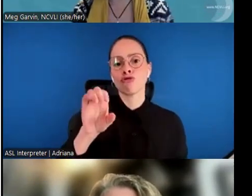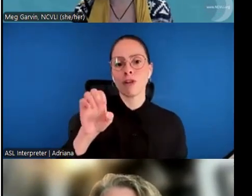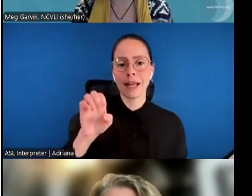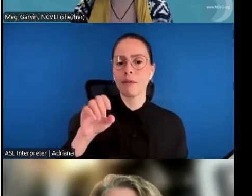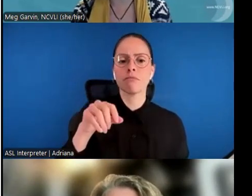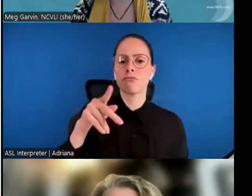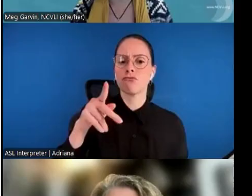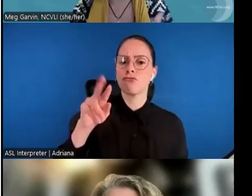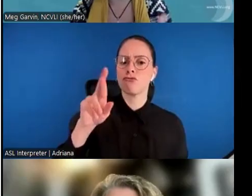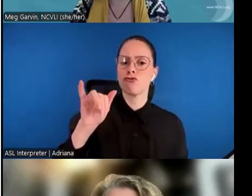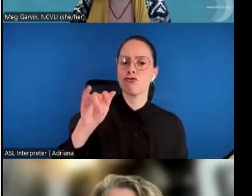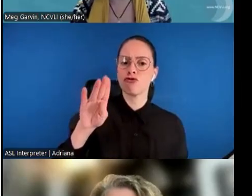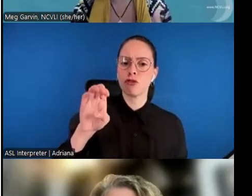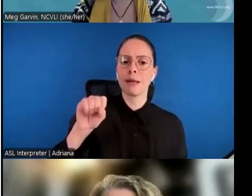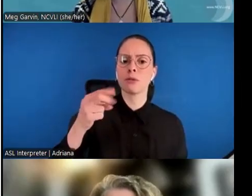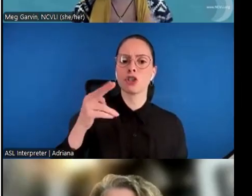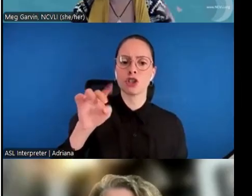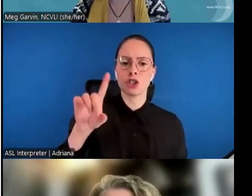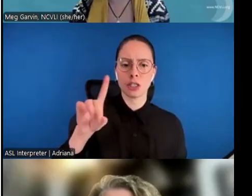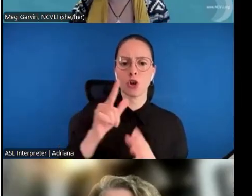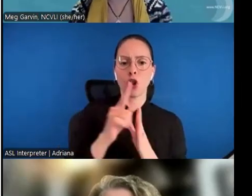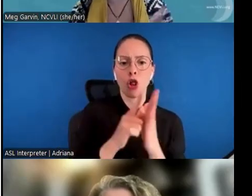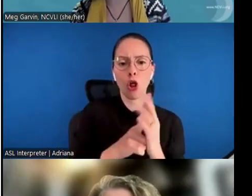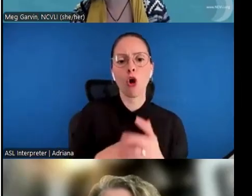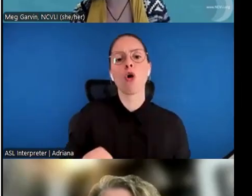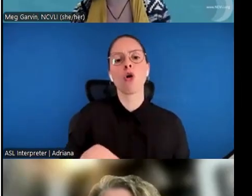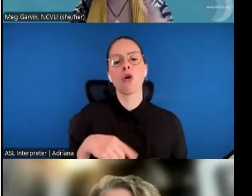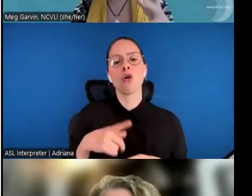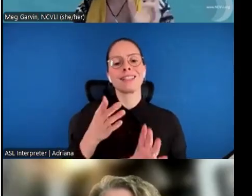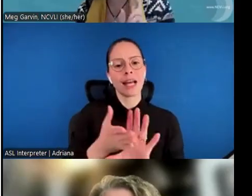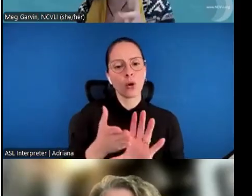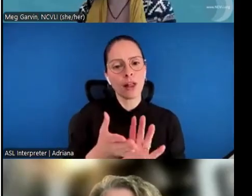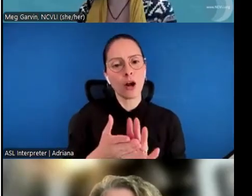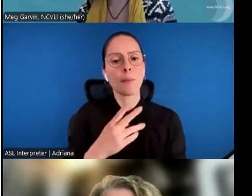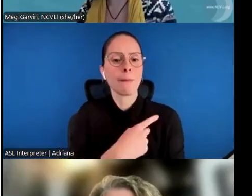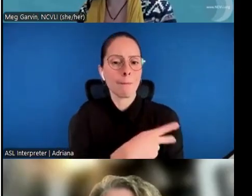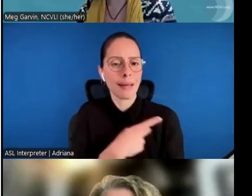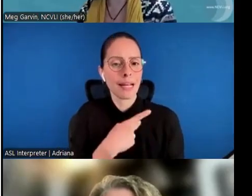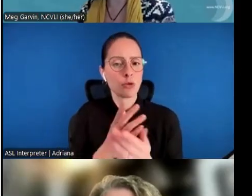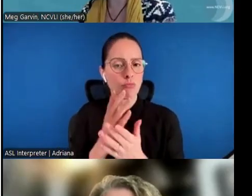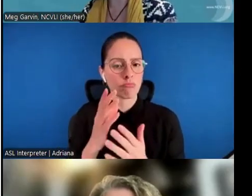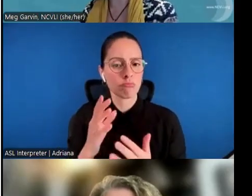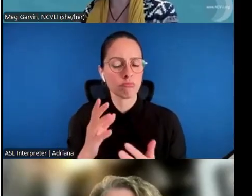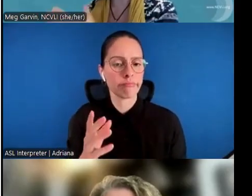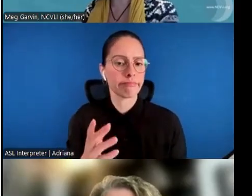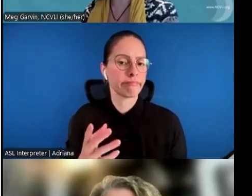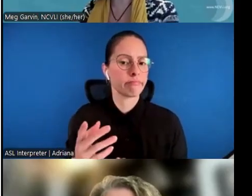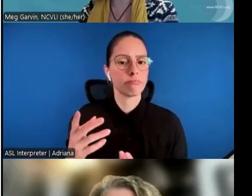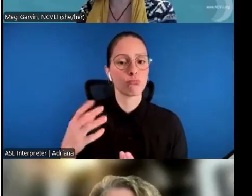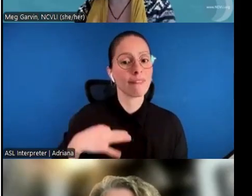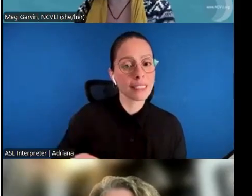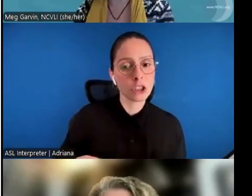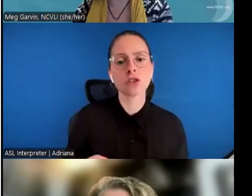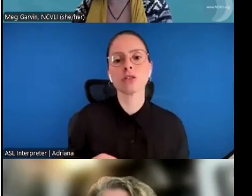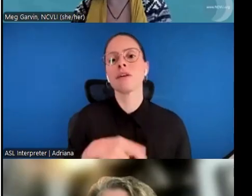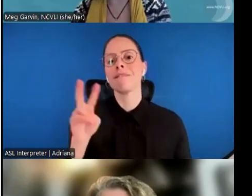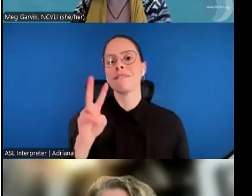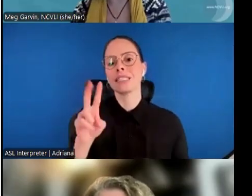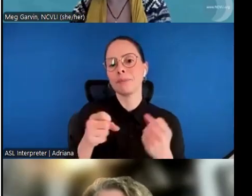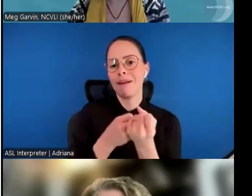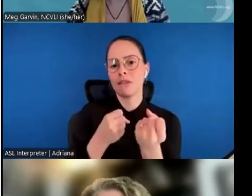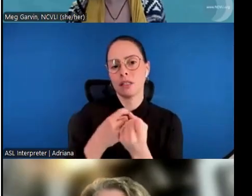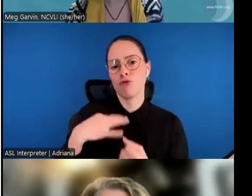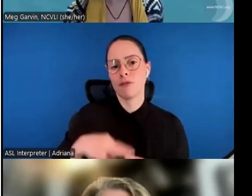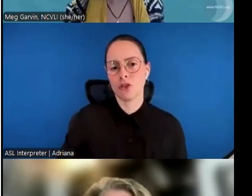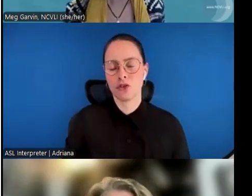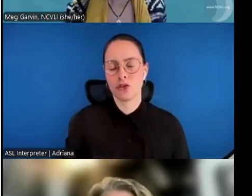and advocate privilege all exist in the military, and we're going to talk about those in our third hour predominantly when we do a hypothetical.